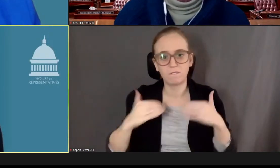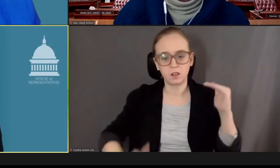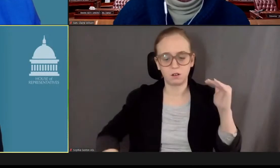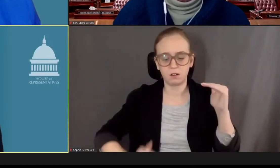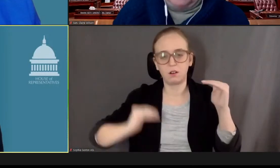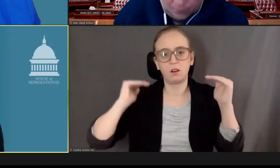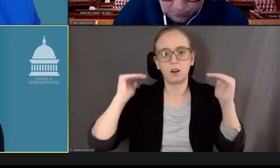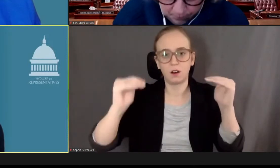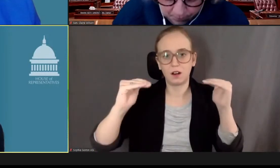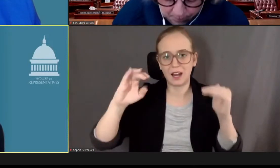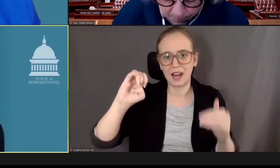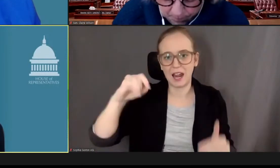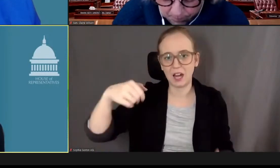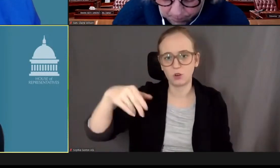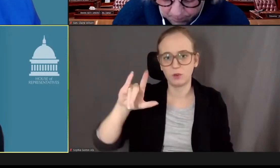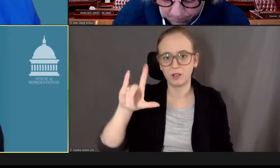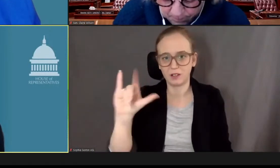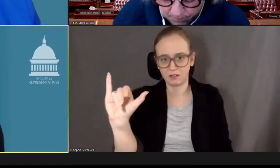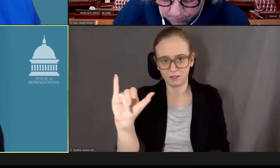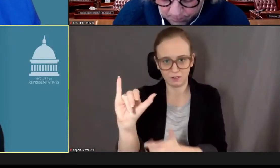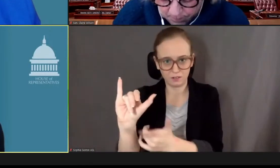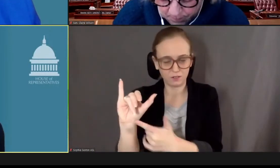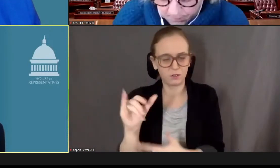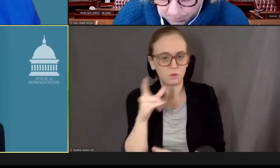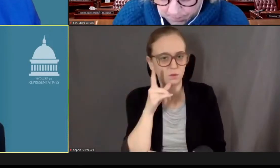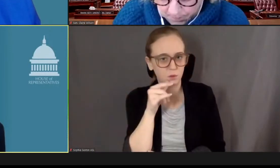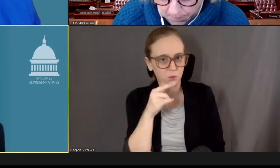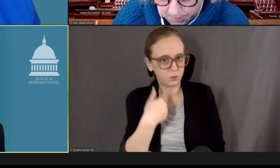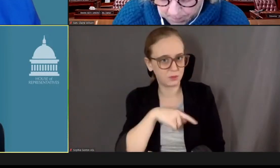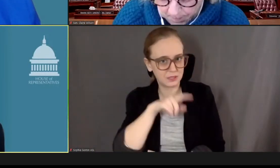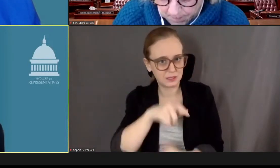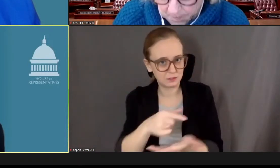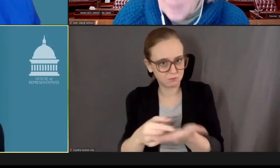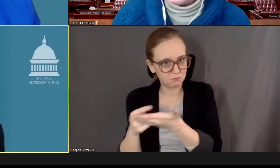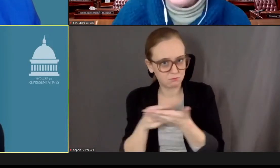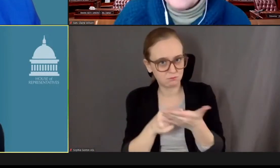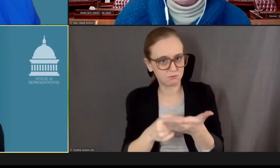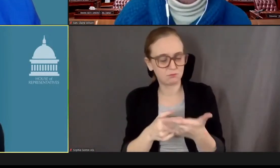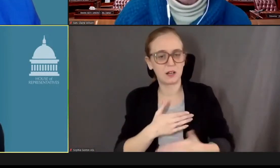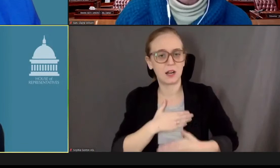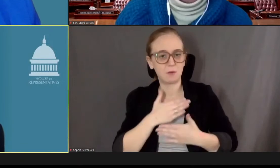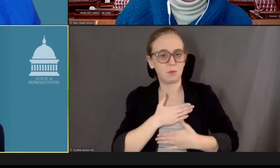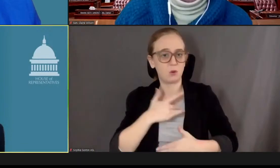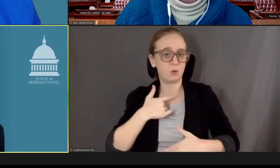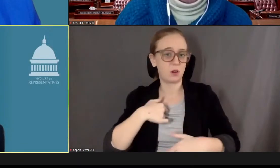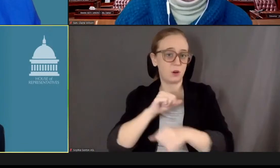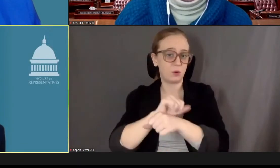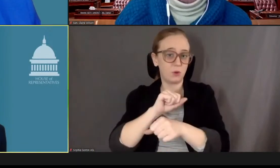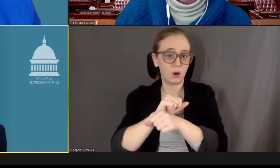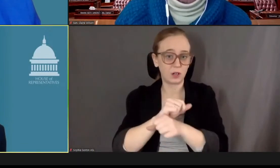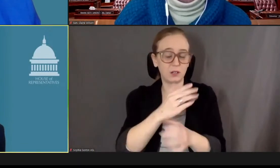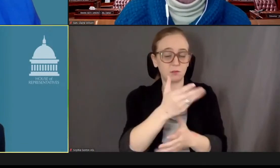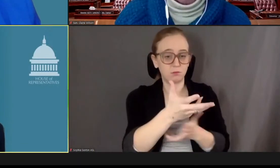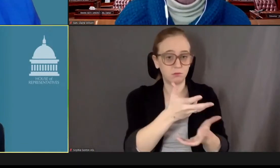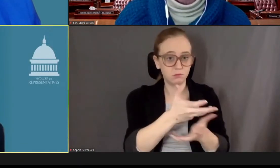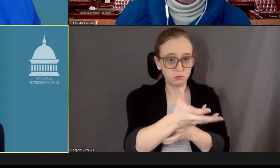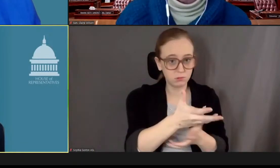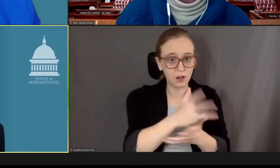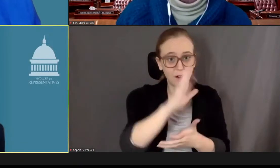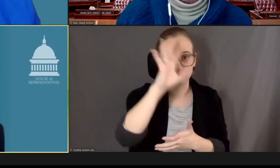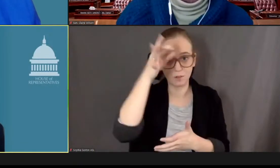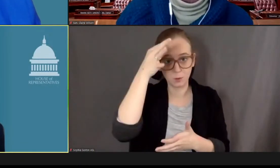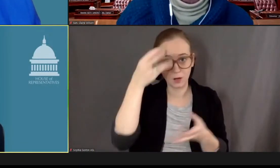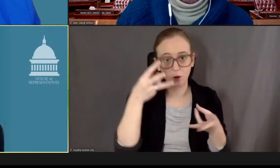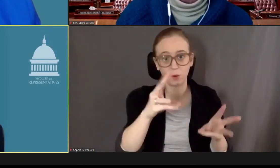we are working directly with organizations like the Federal Black Collective, El Centro de la Raza, Pacific